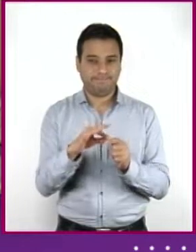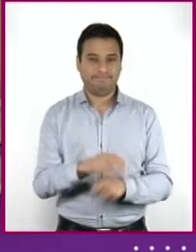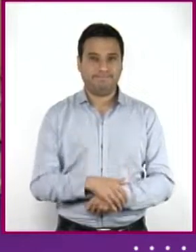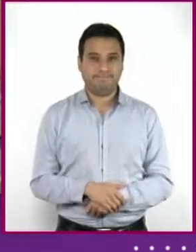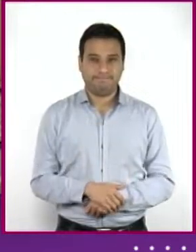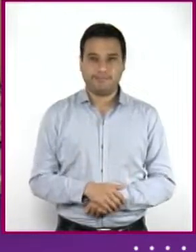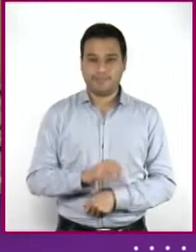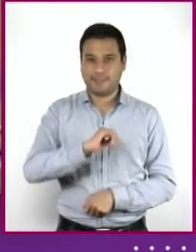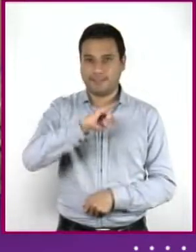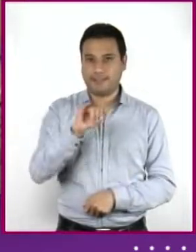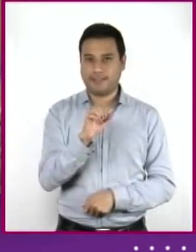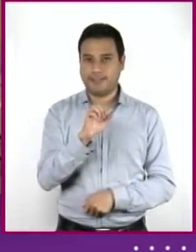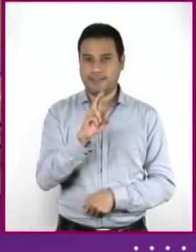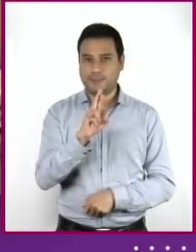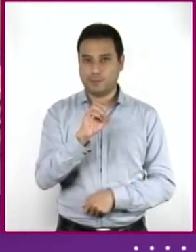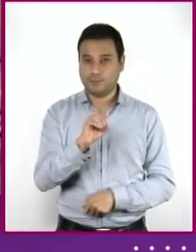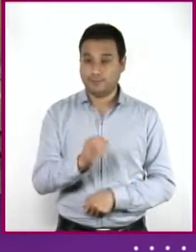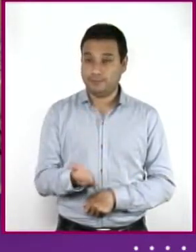Hello.